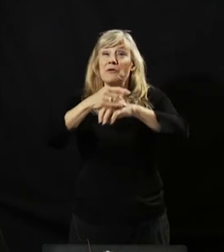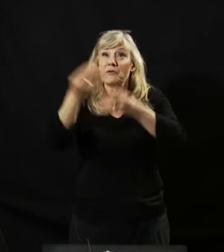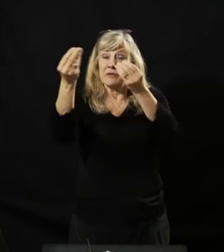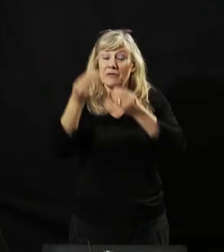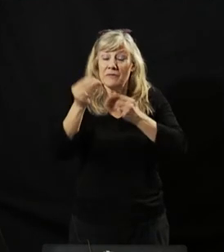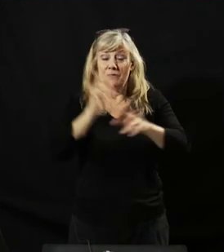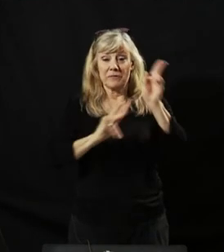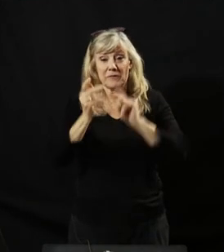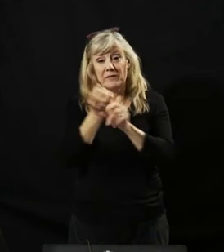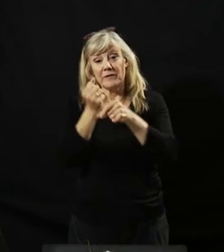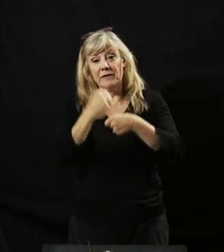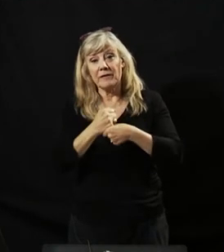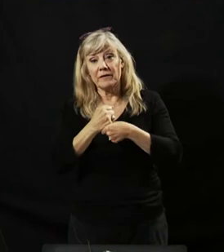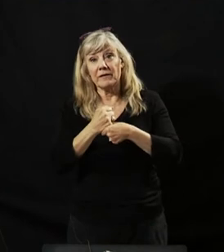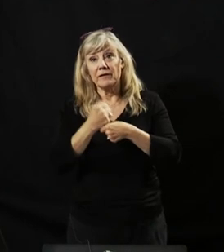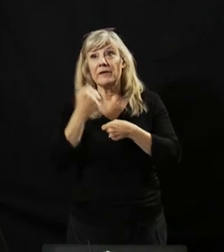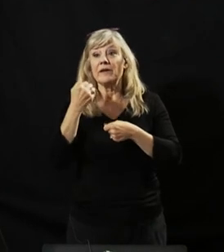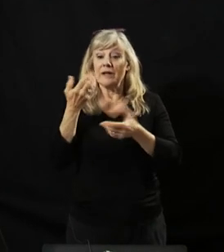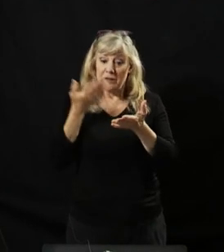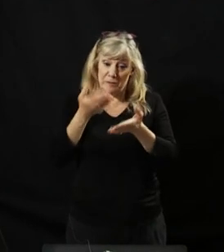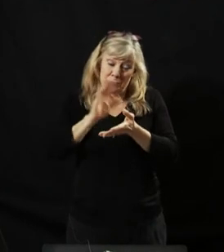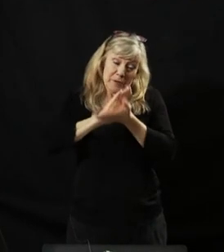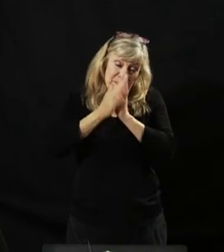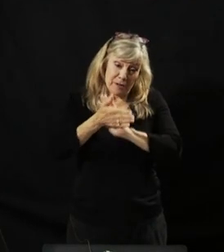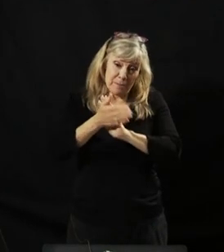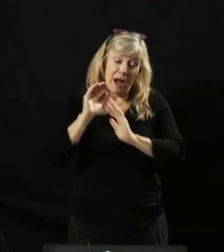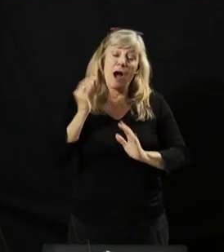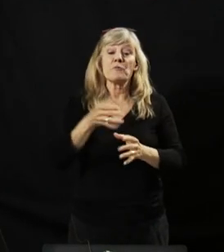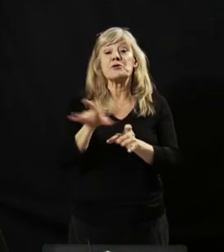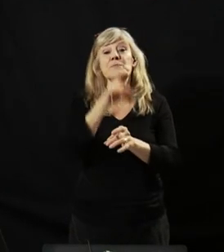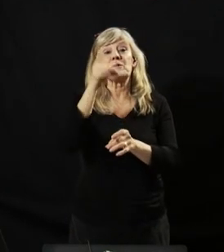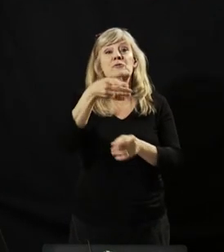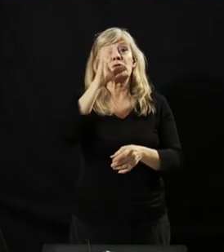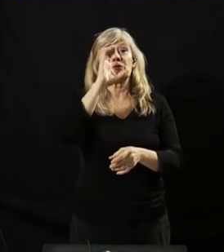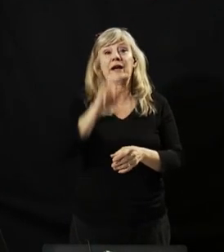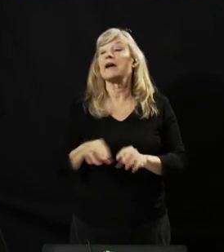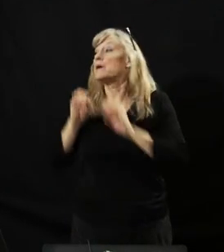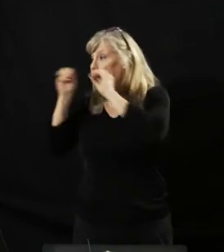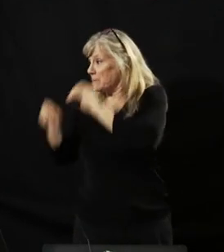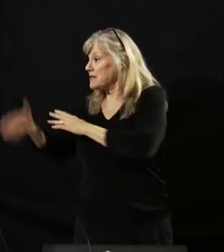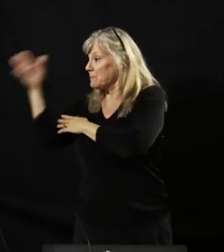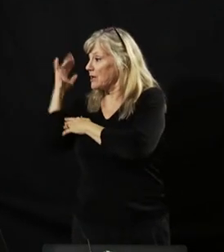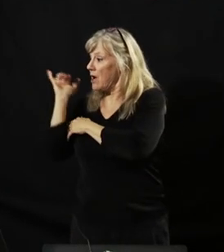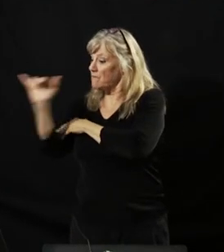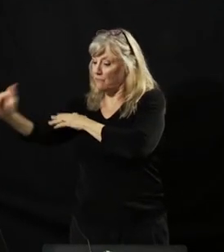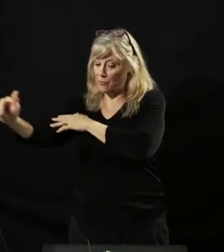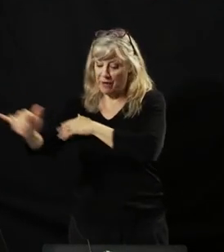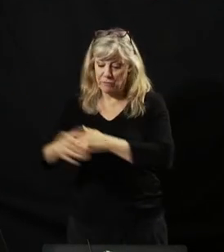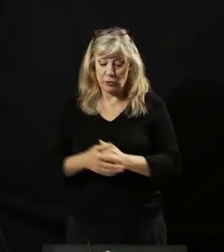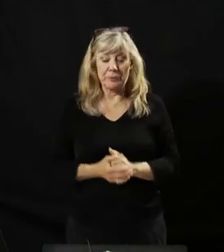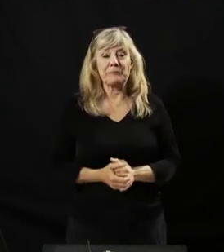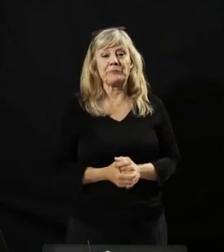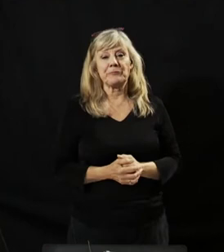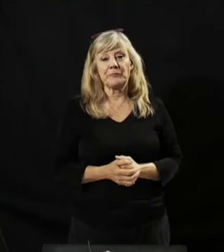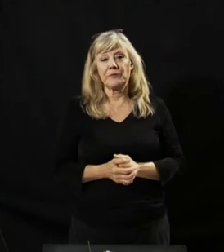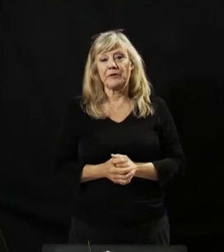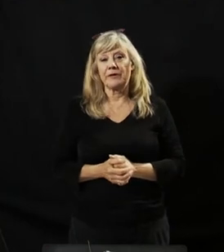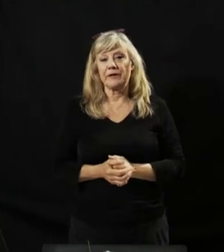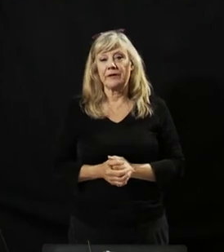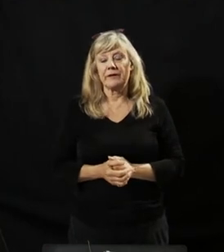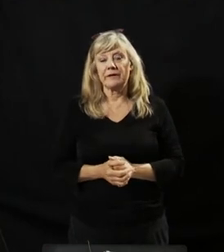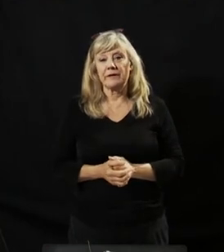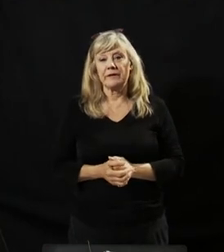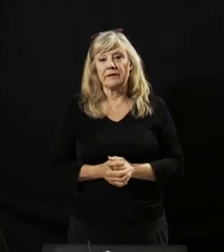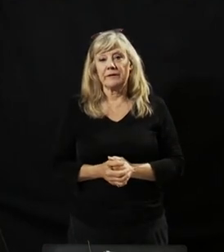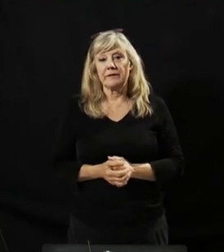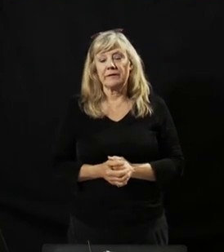and work of human hands. It will become our spiritual drink. Blessed be God forever. With humble spirit